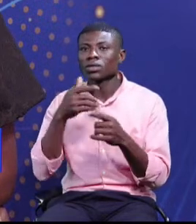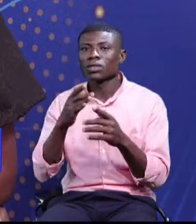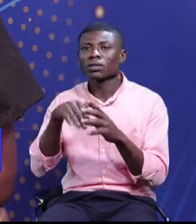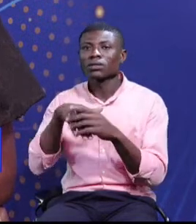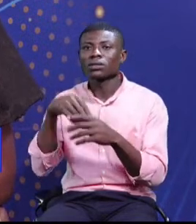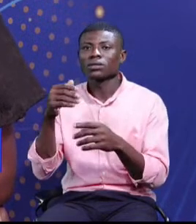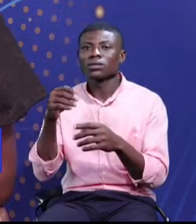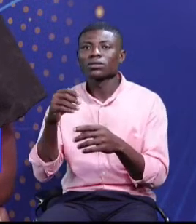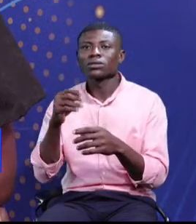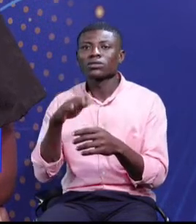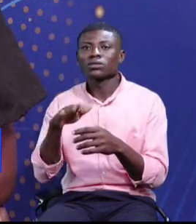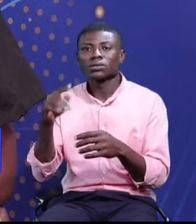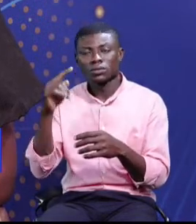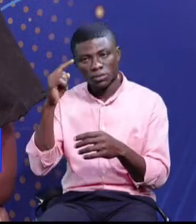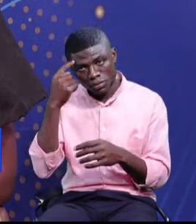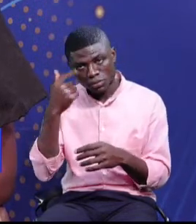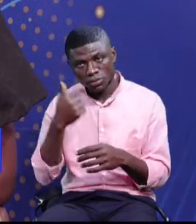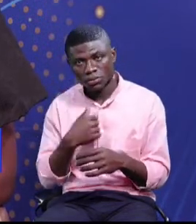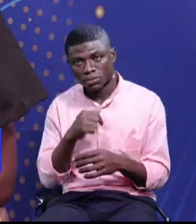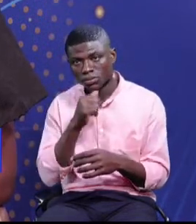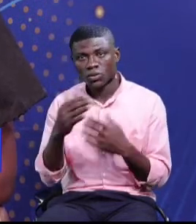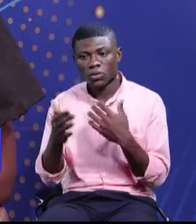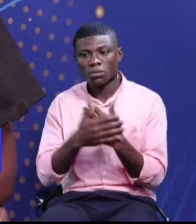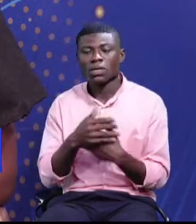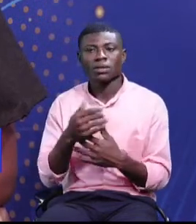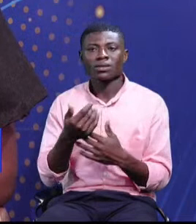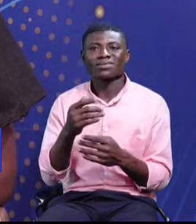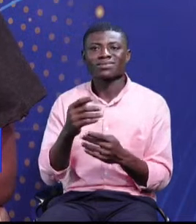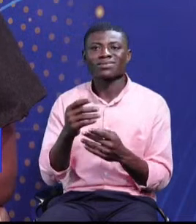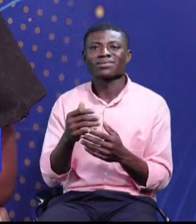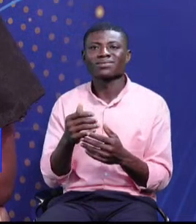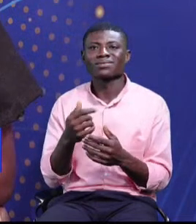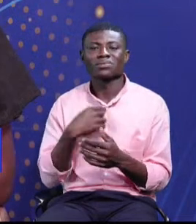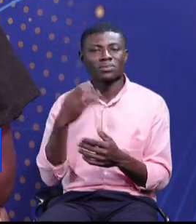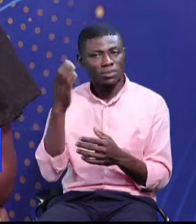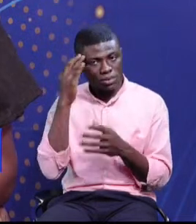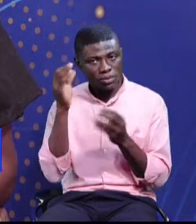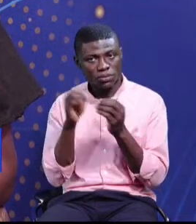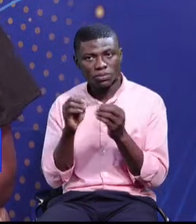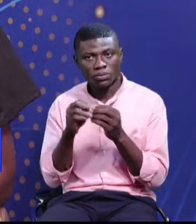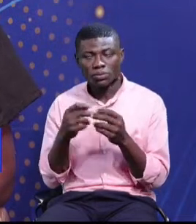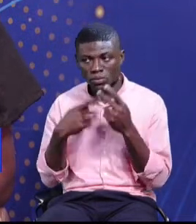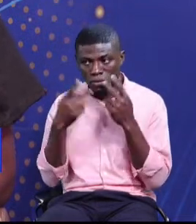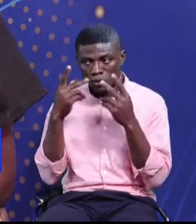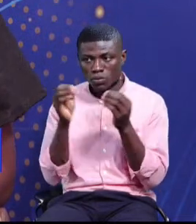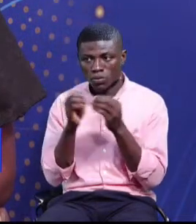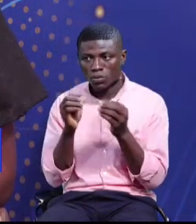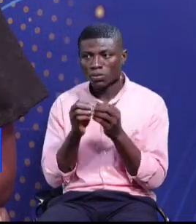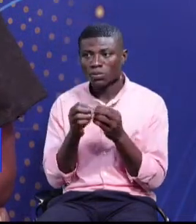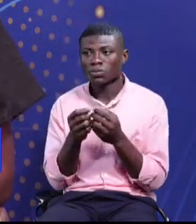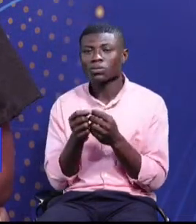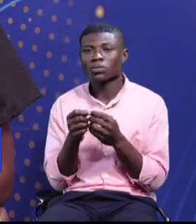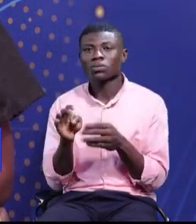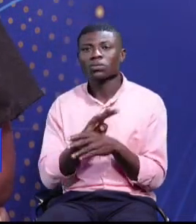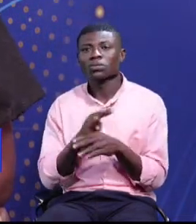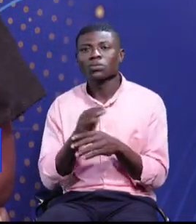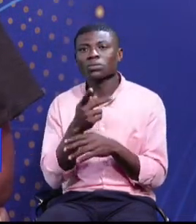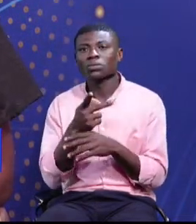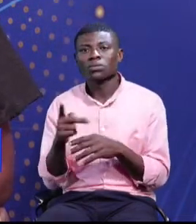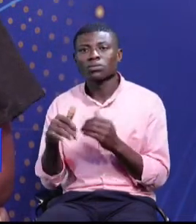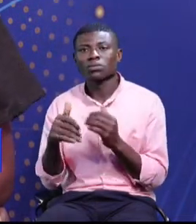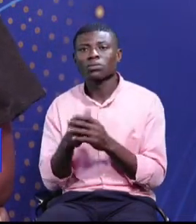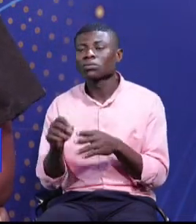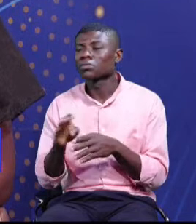children start thinking, okay, I'm going not to coming stay. back. Yeah. I've heard of I've seen a lot of scenarios, whether it's family property, whether